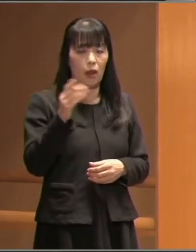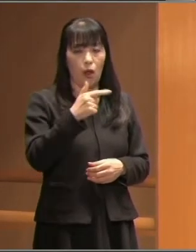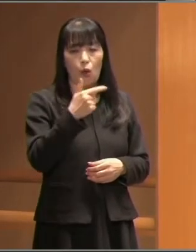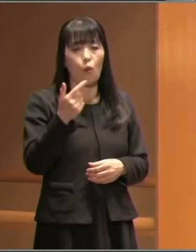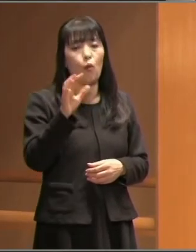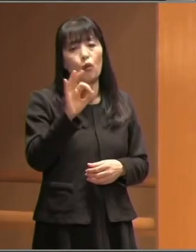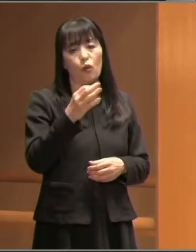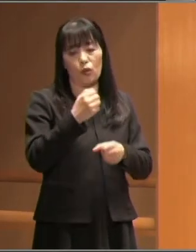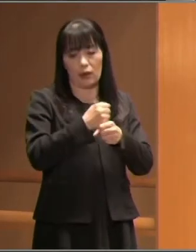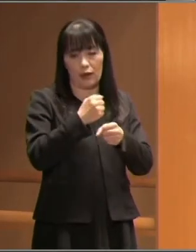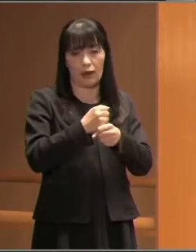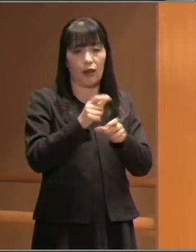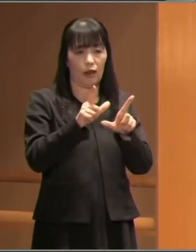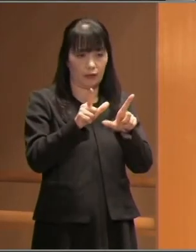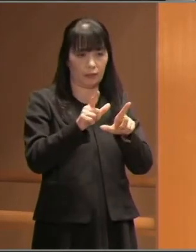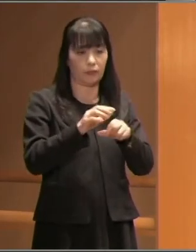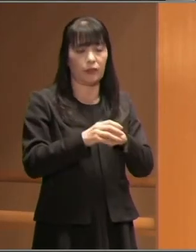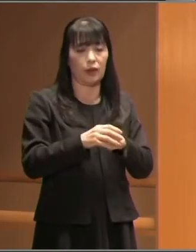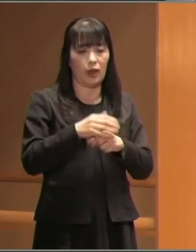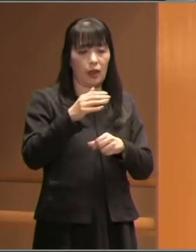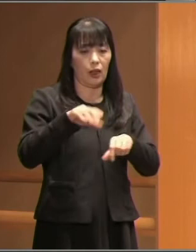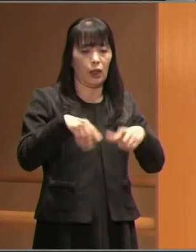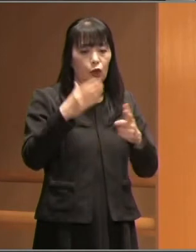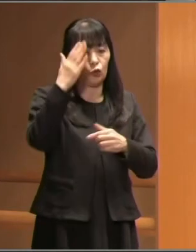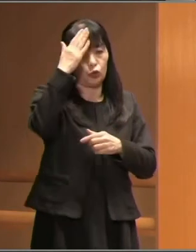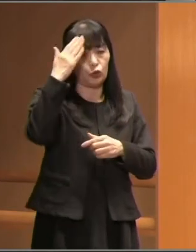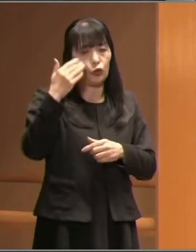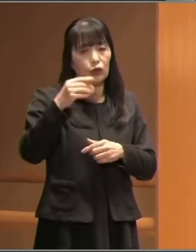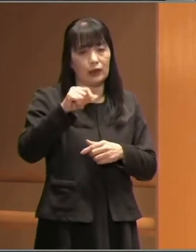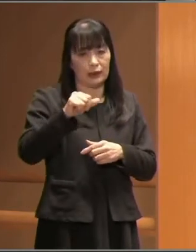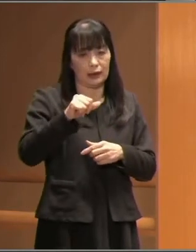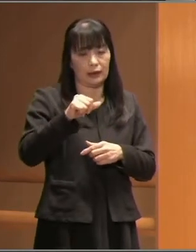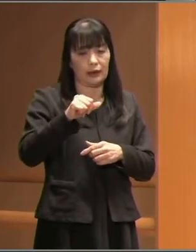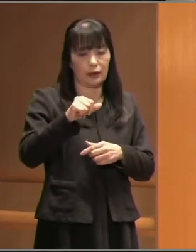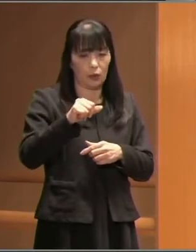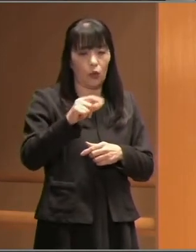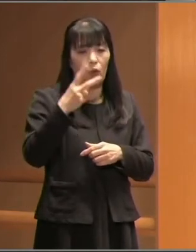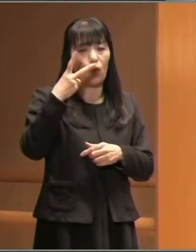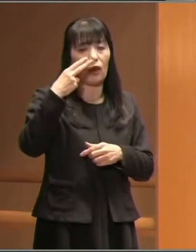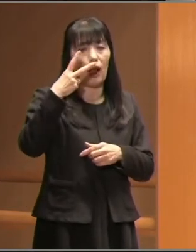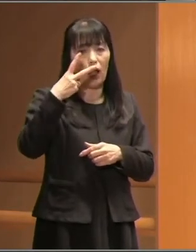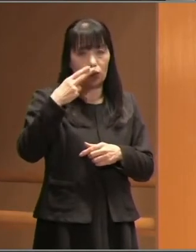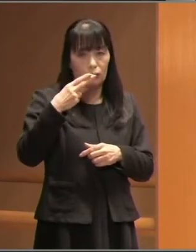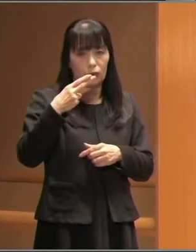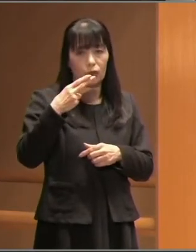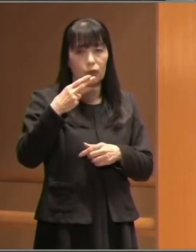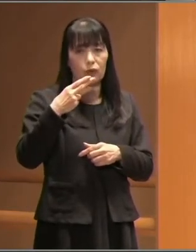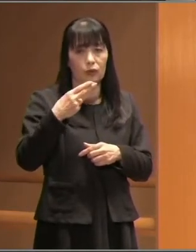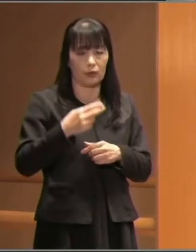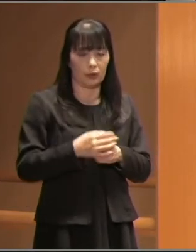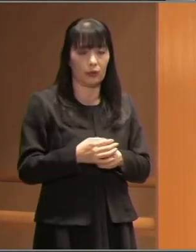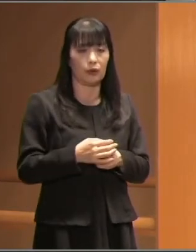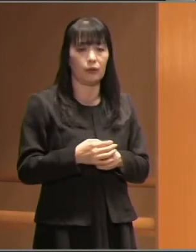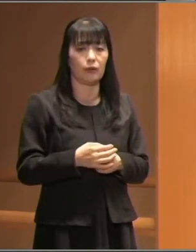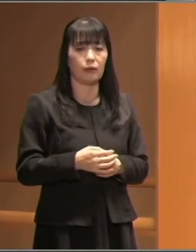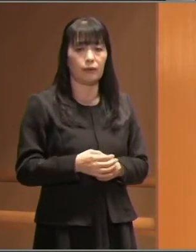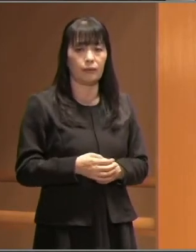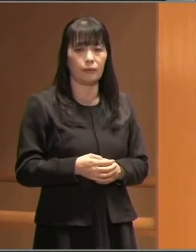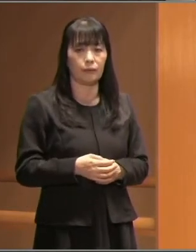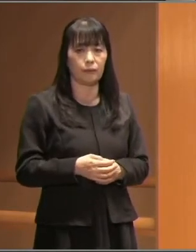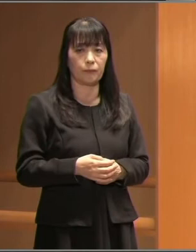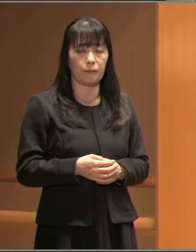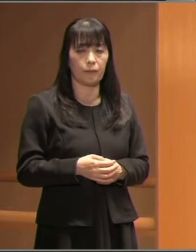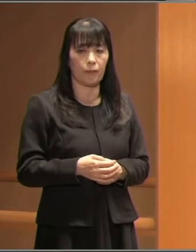And this is a huge part, which is the resin glass, so-called glazing.